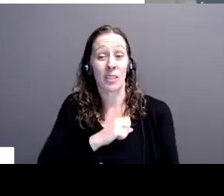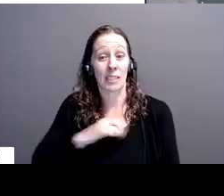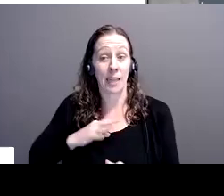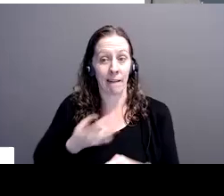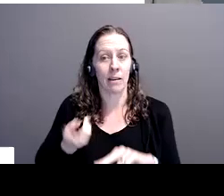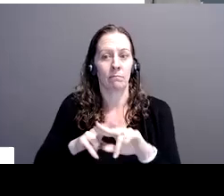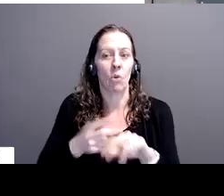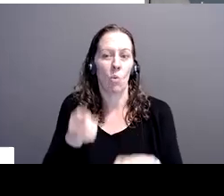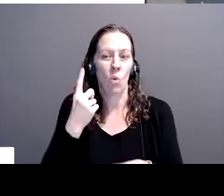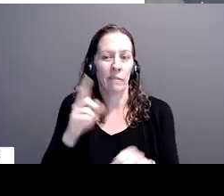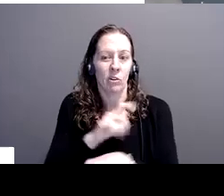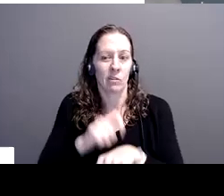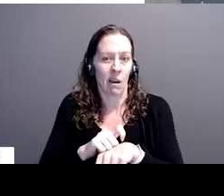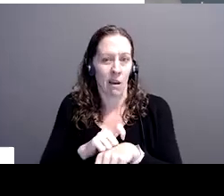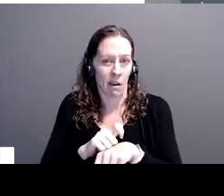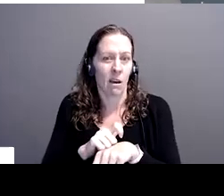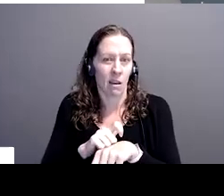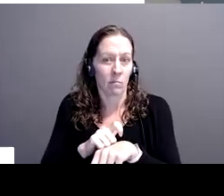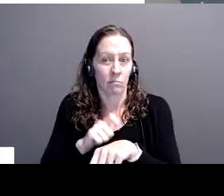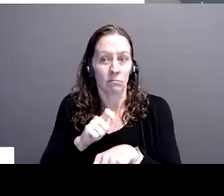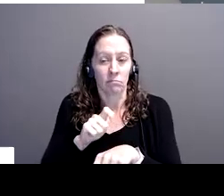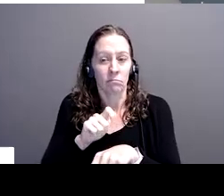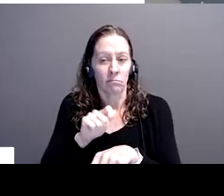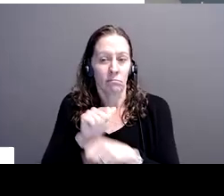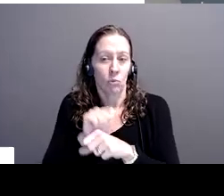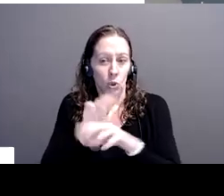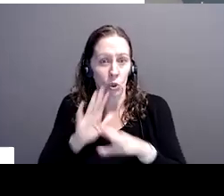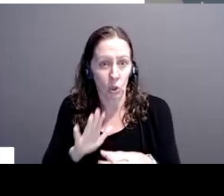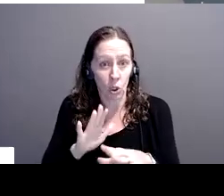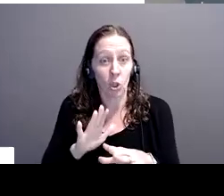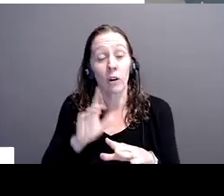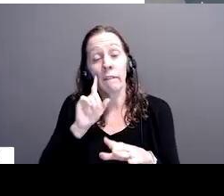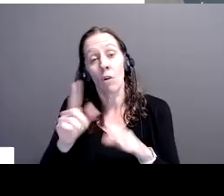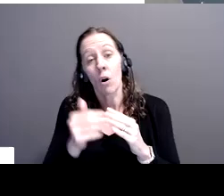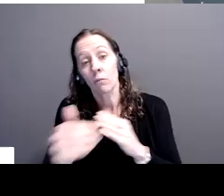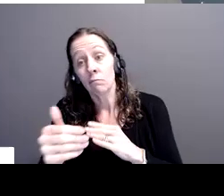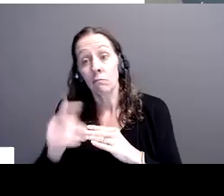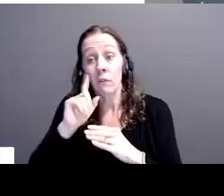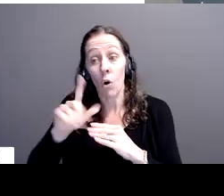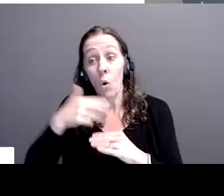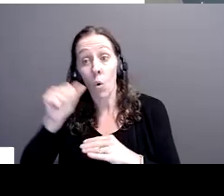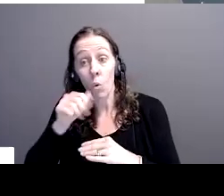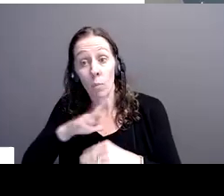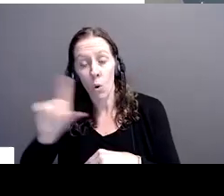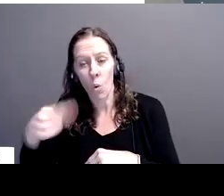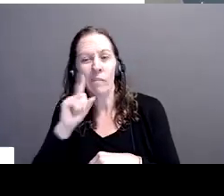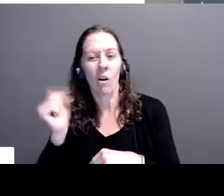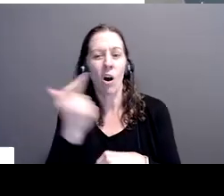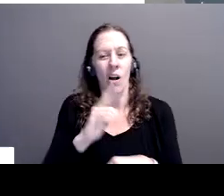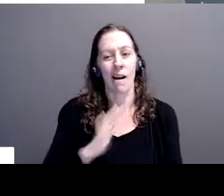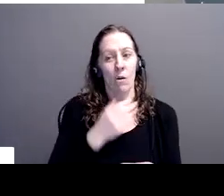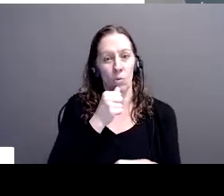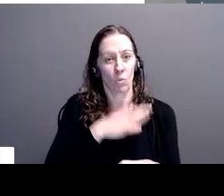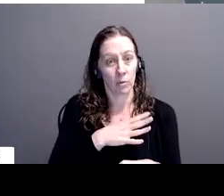provide community-based supports over the long term, not just for older women, but for all our women. We've done